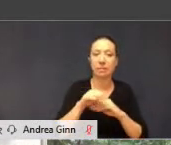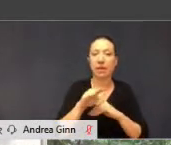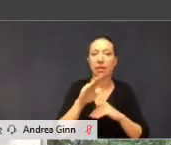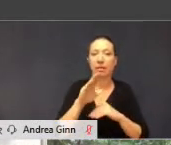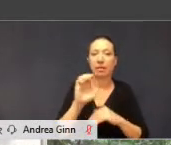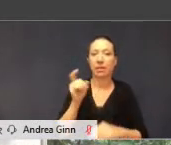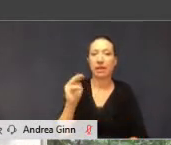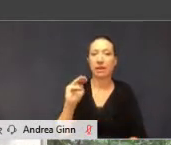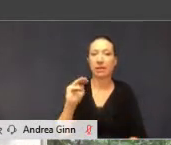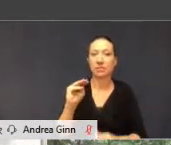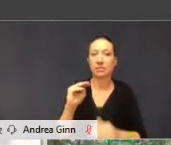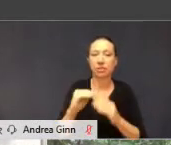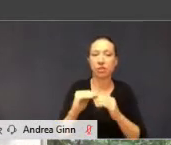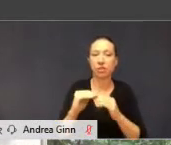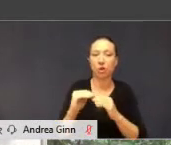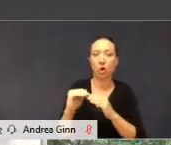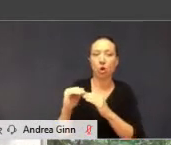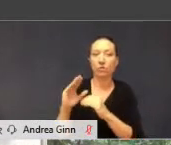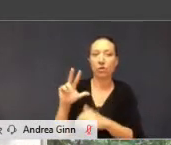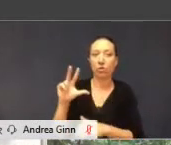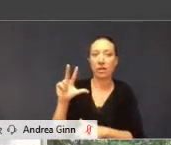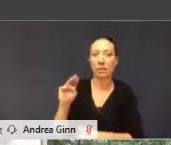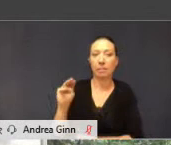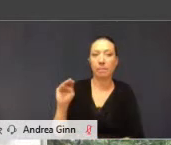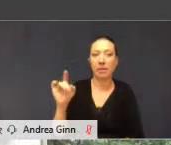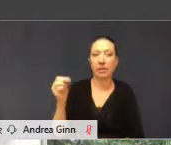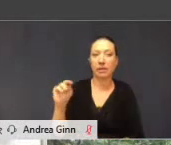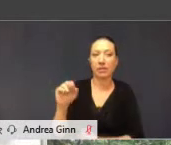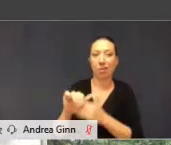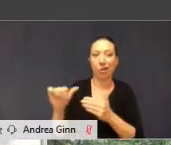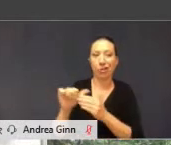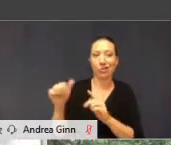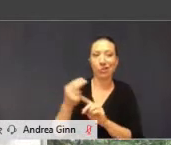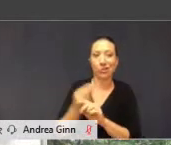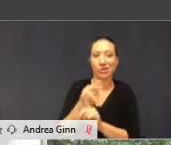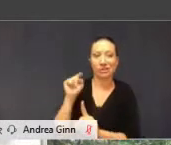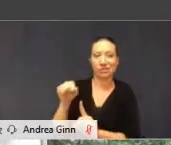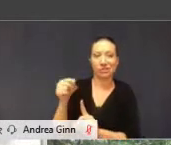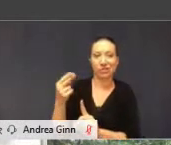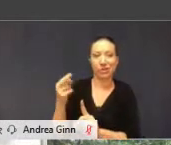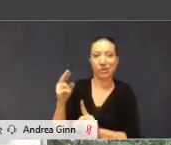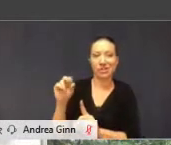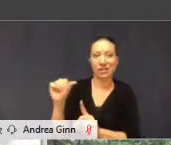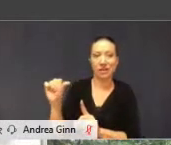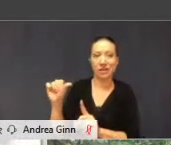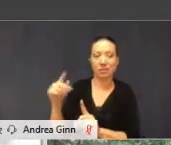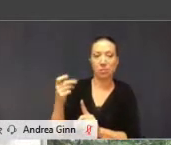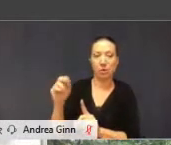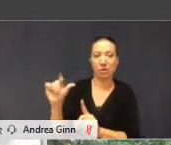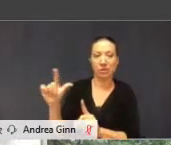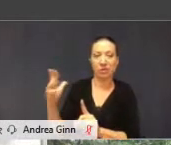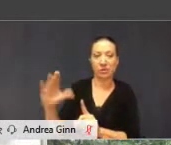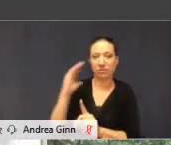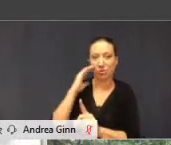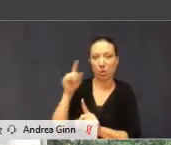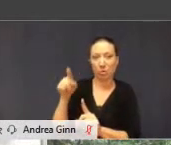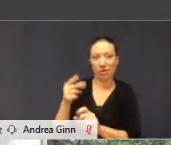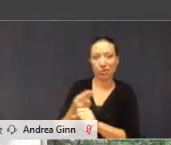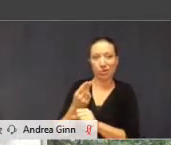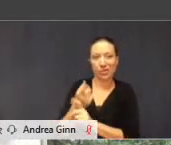$3 million through that HRSA portal. So we do know that it's being used, and we're hoping that it's being used for those